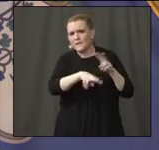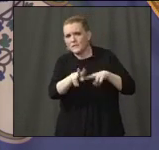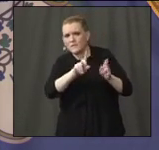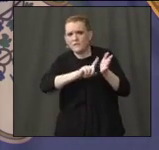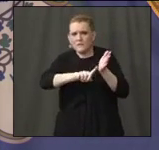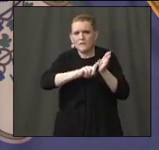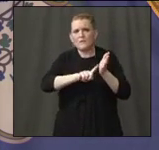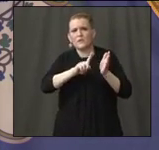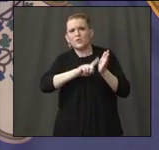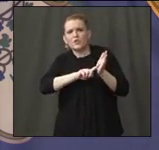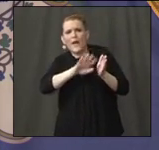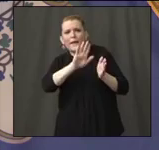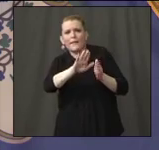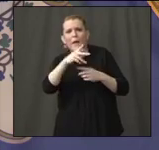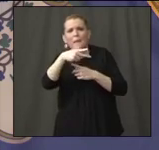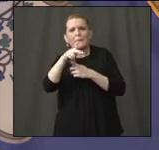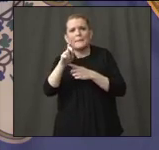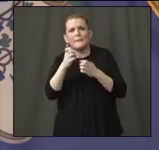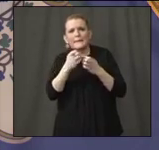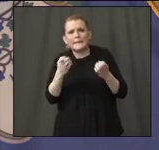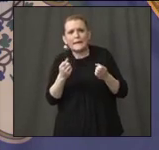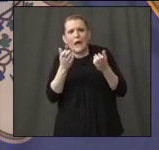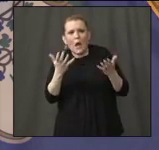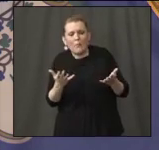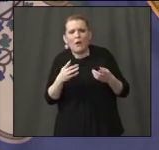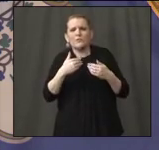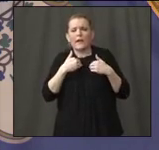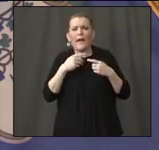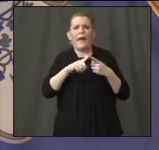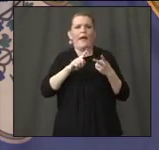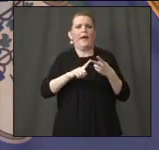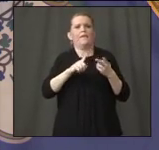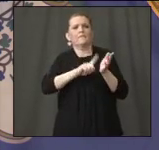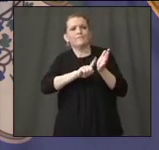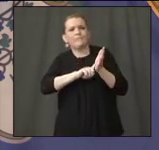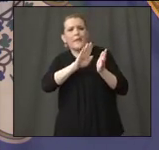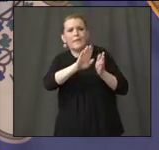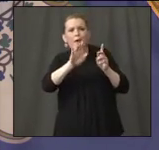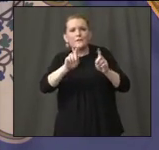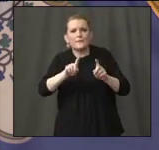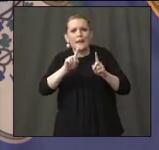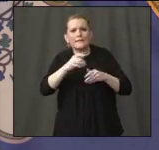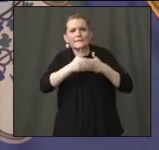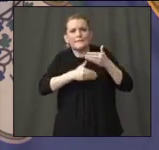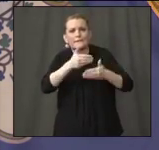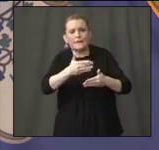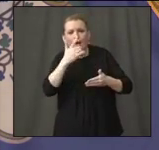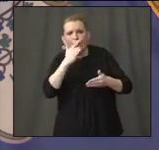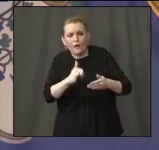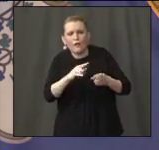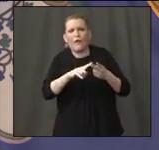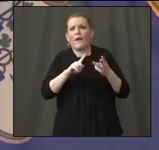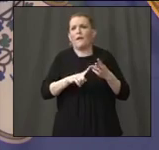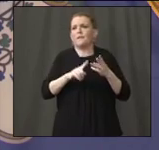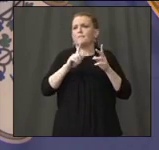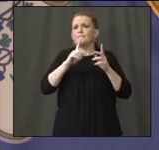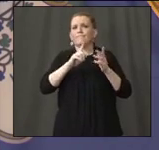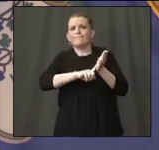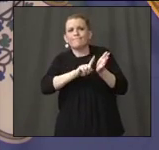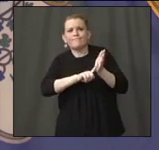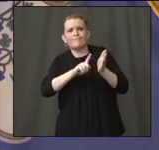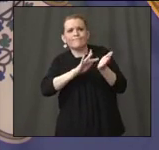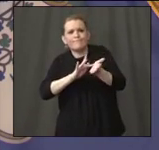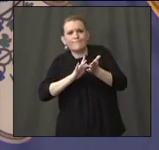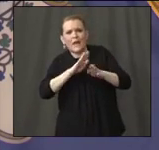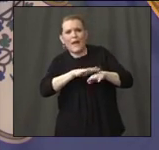infection protocols, checking on the reporting to make sure that we get a firm grip on what's happening there. Josh mentioned of